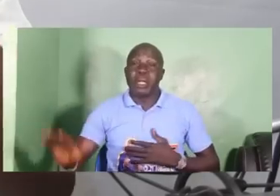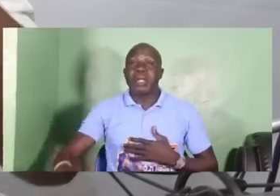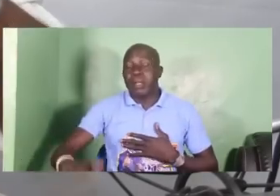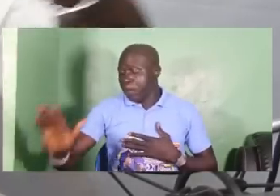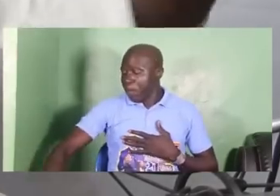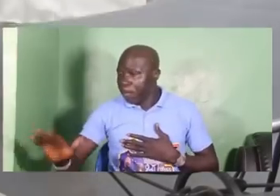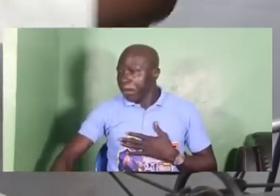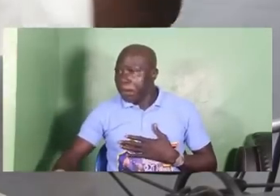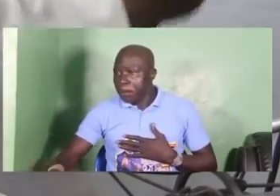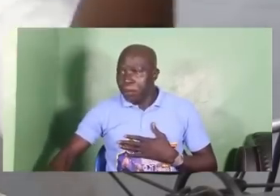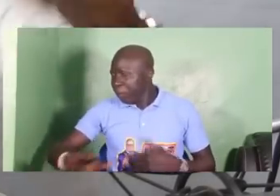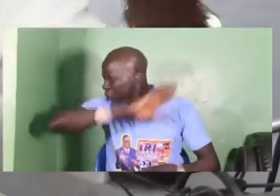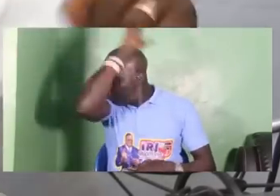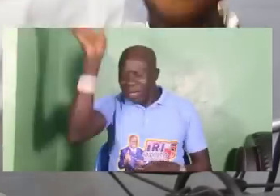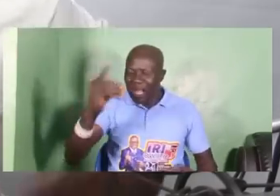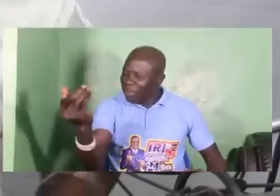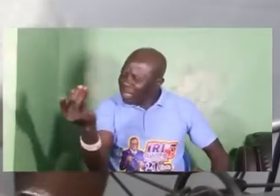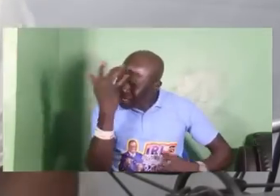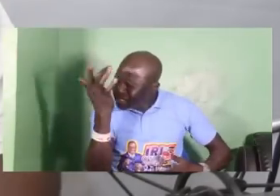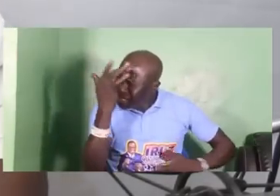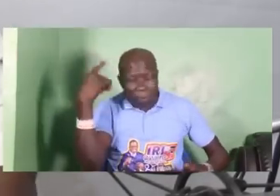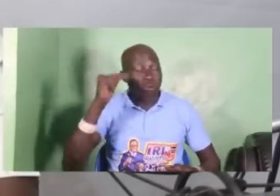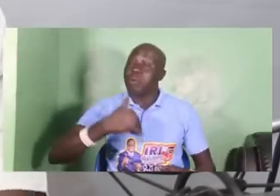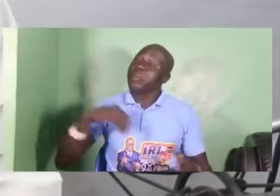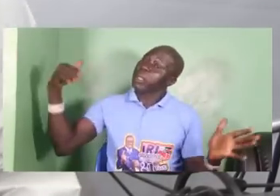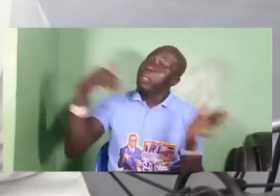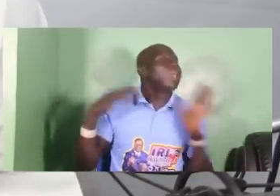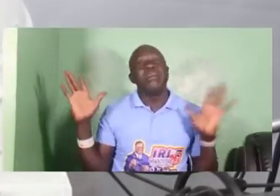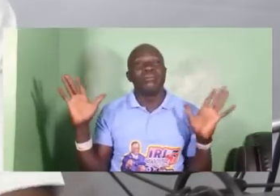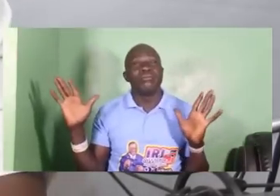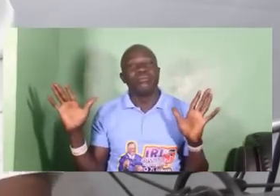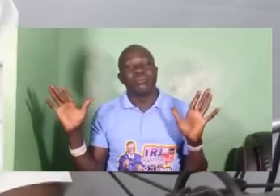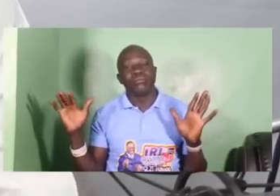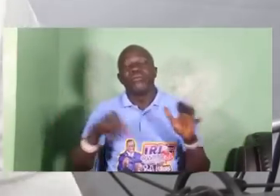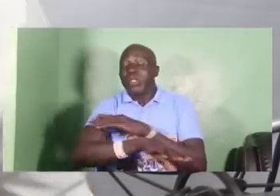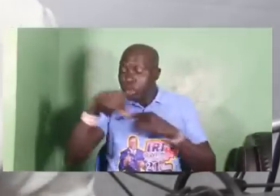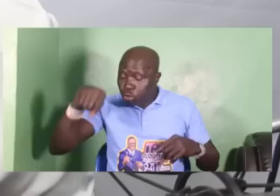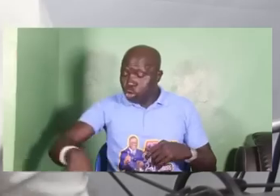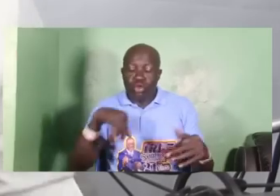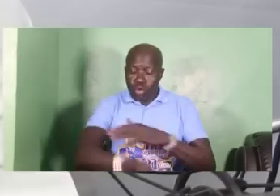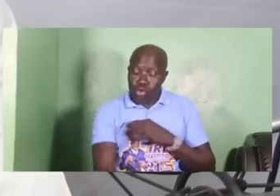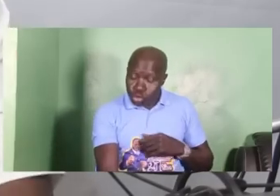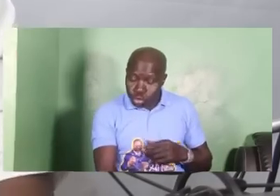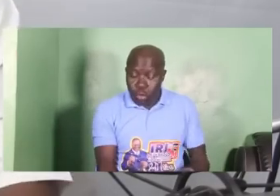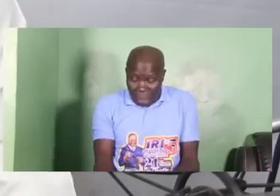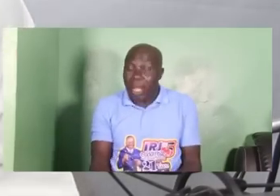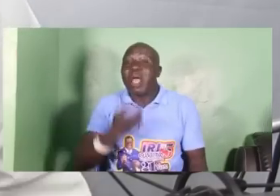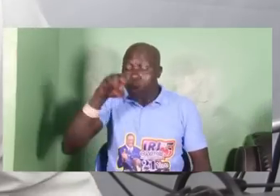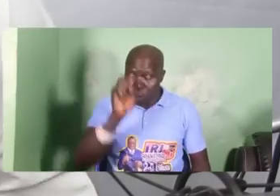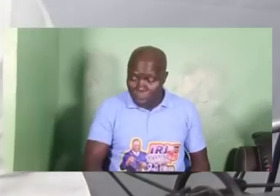today's spot. Oh, God, say so for me, man. You must not get sick for me again. In the name